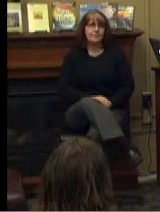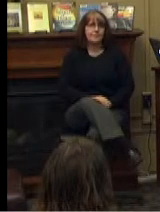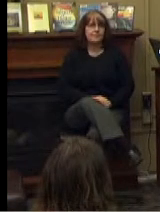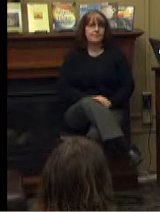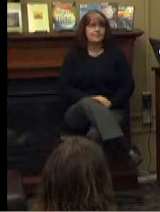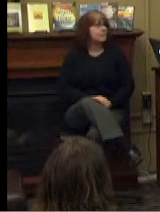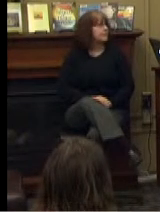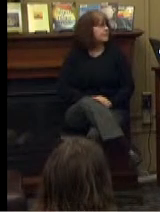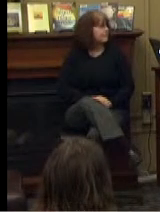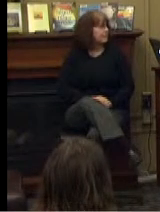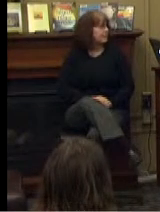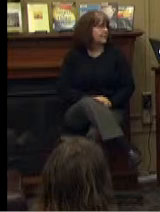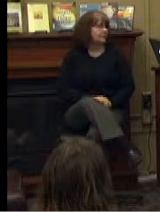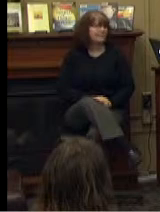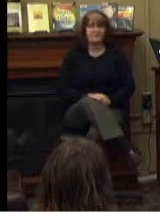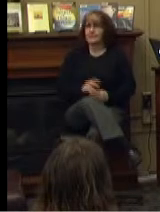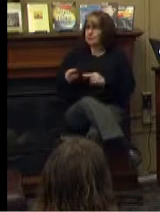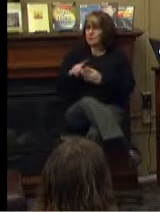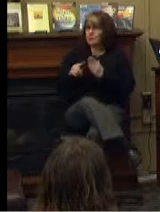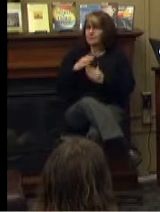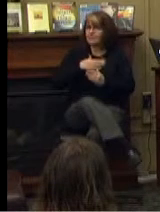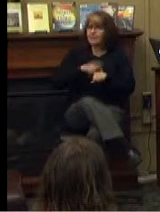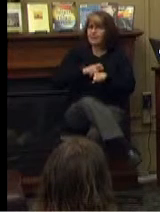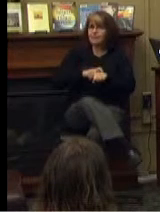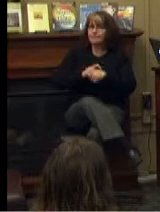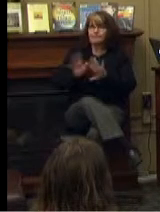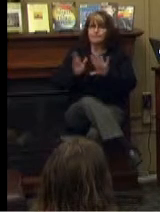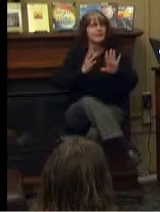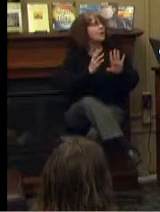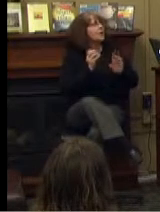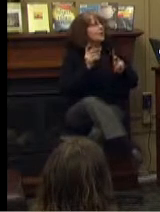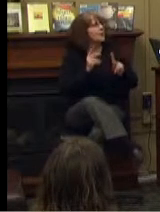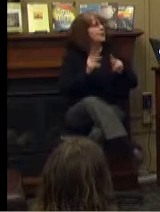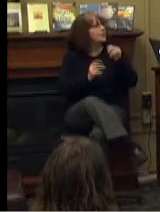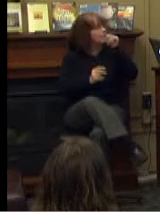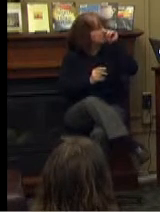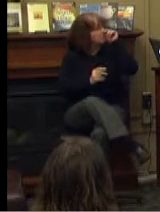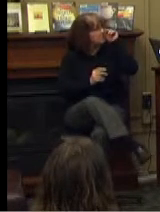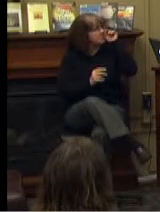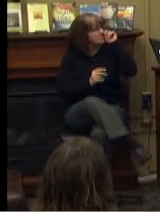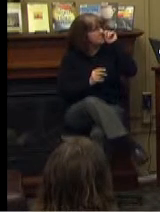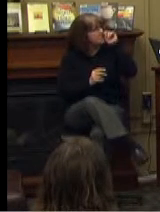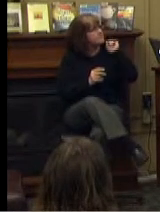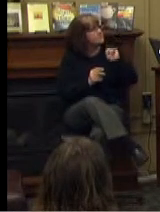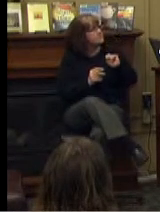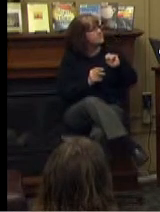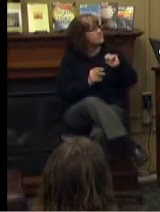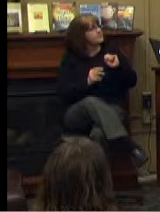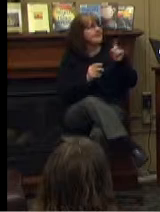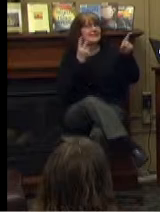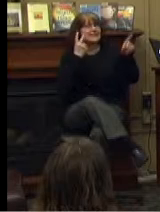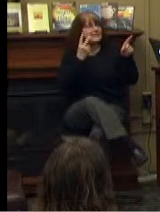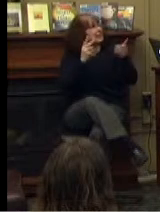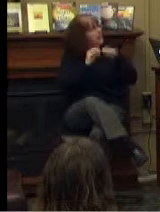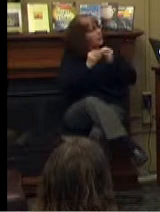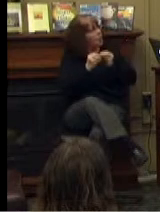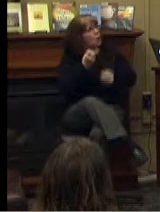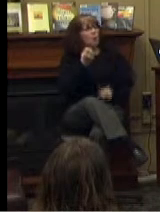I need to check on the time here. Okay, so I wanted to note this